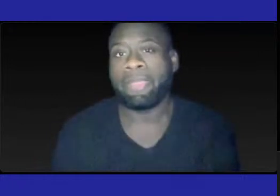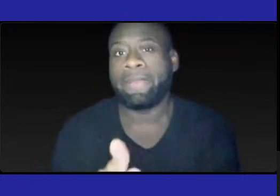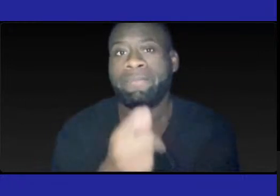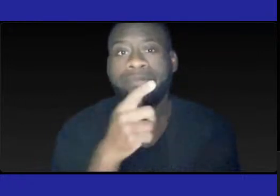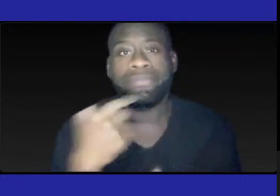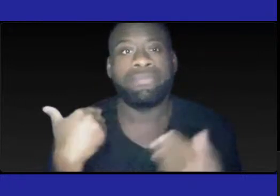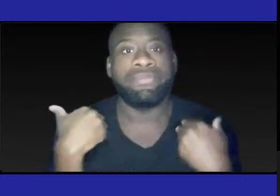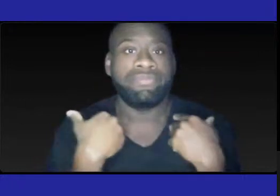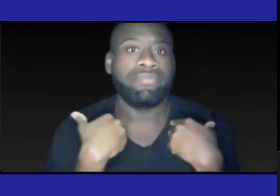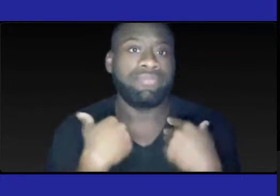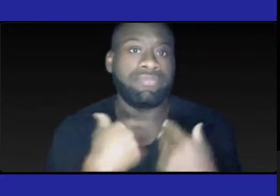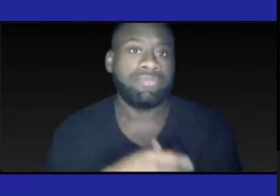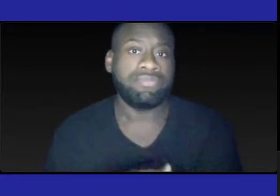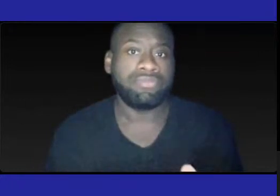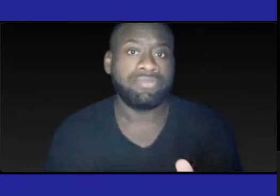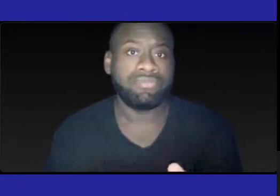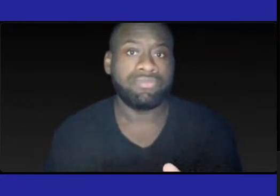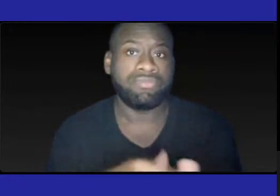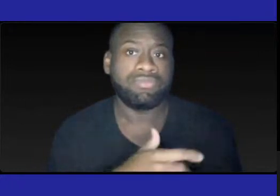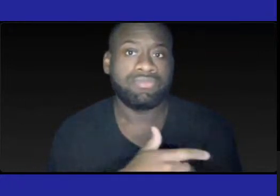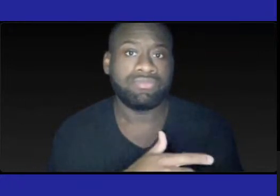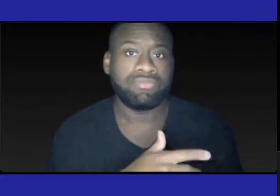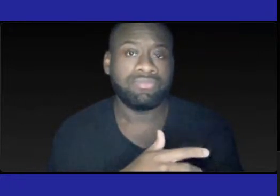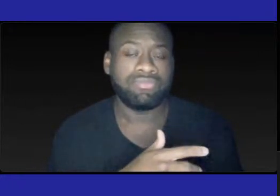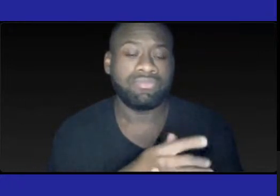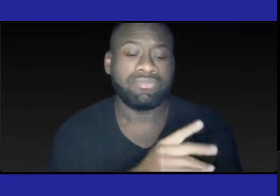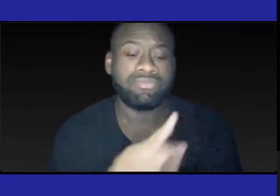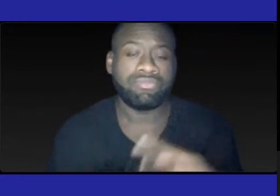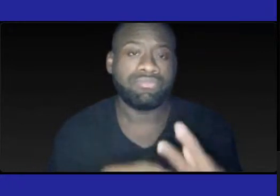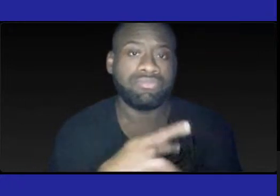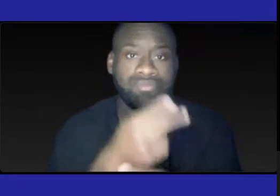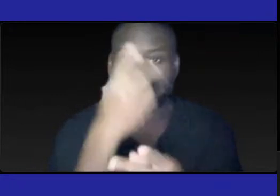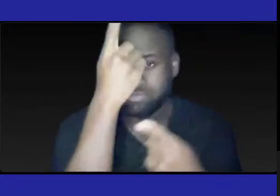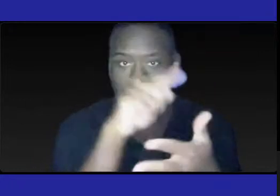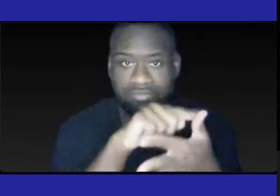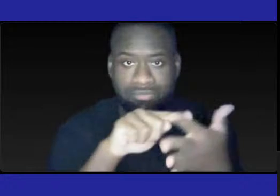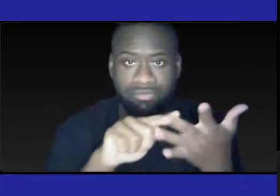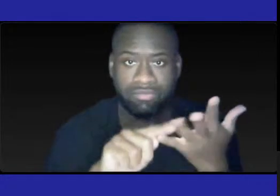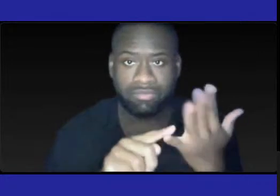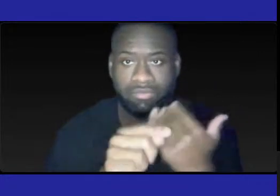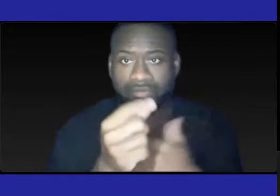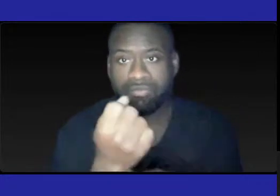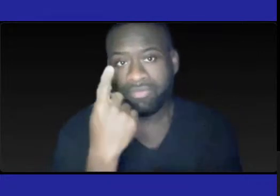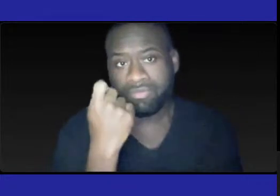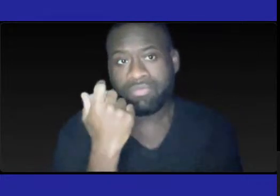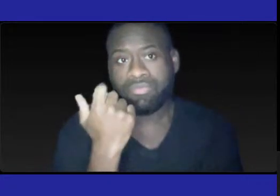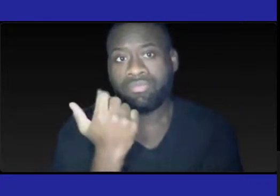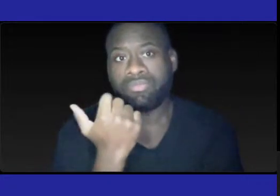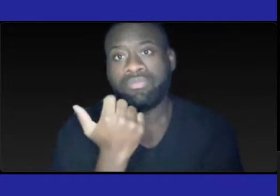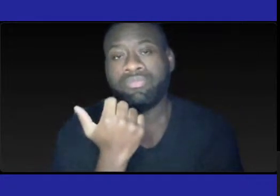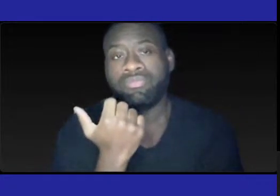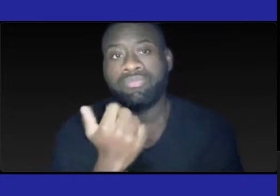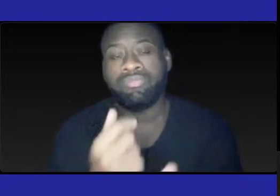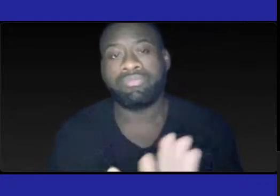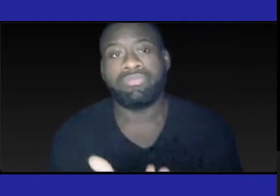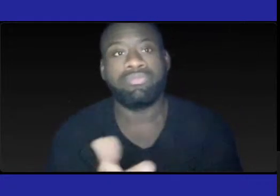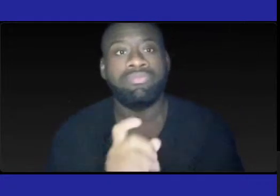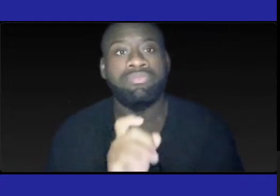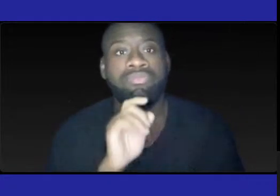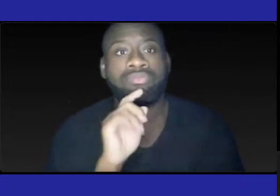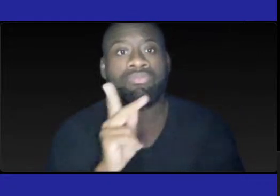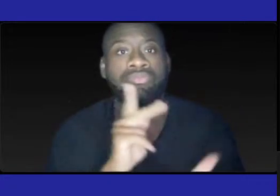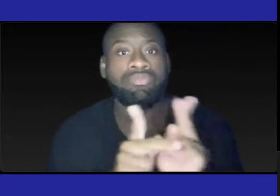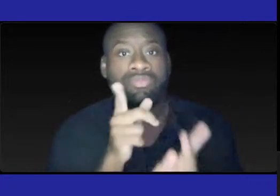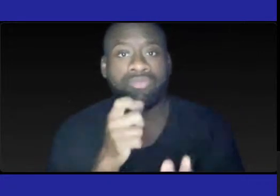continue on medications. So it really runs the gamut from people who have these pre-existing conditions